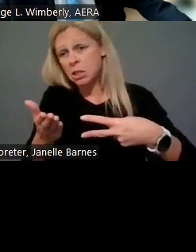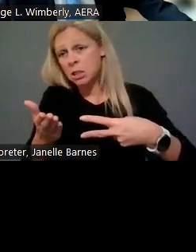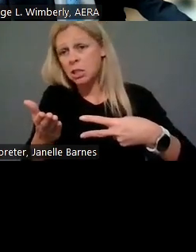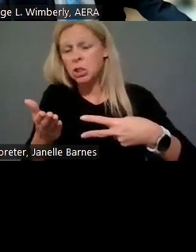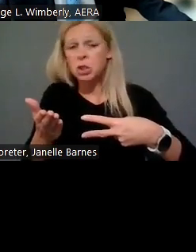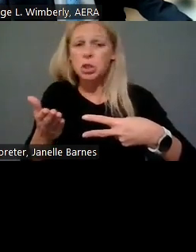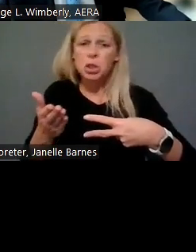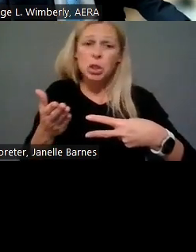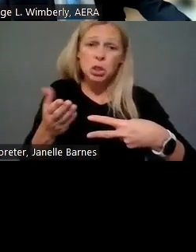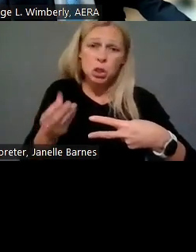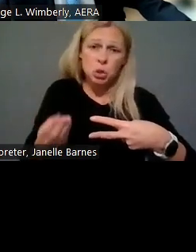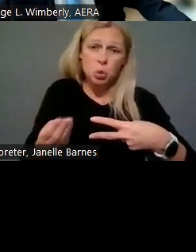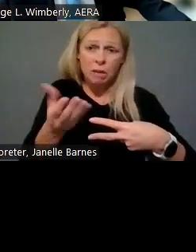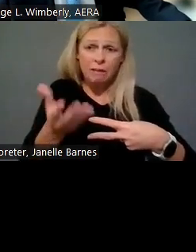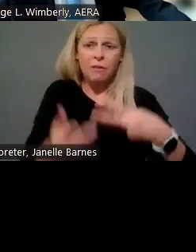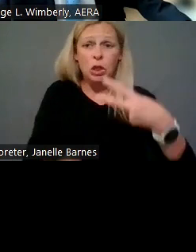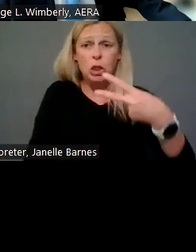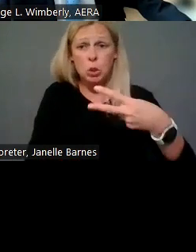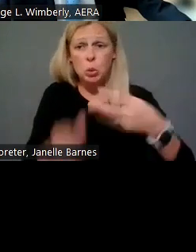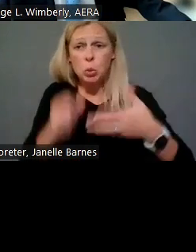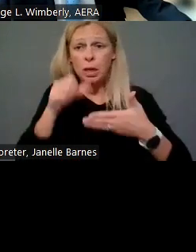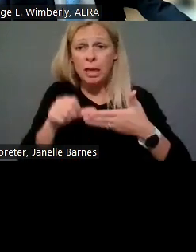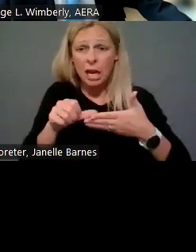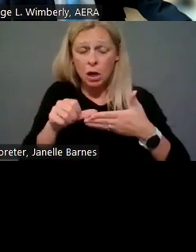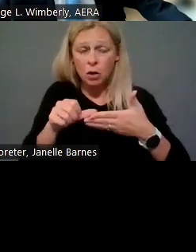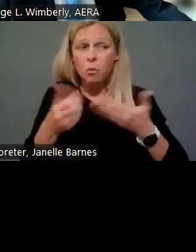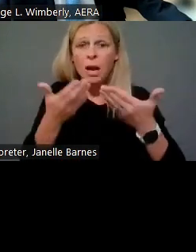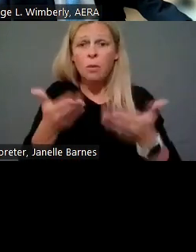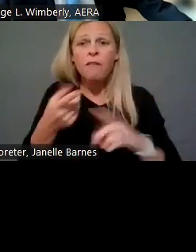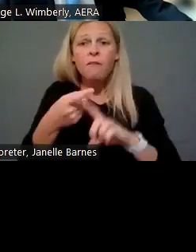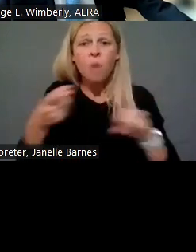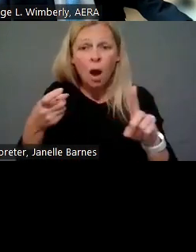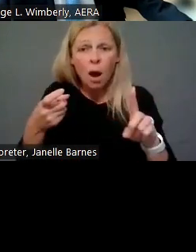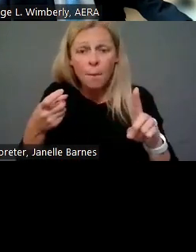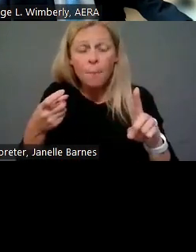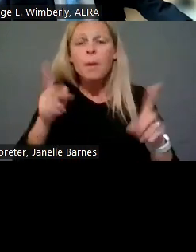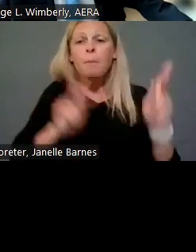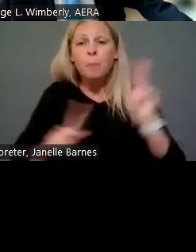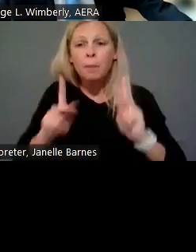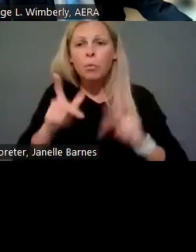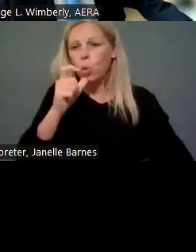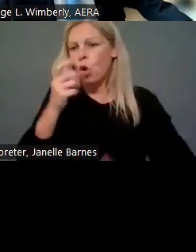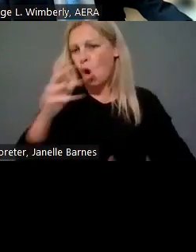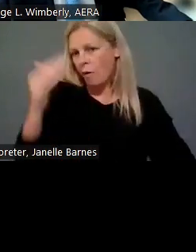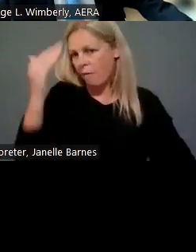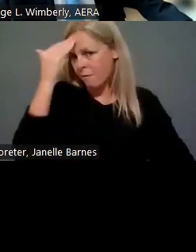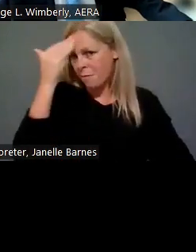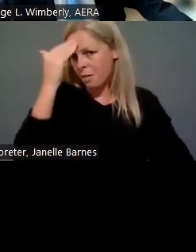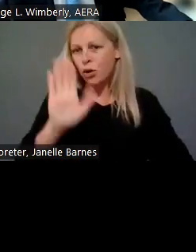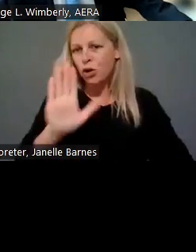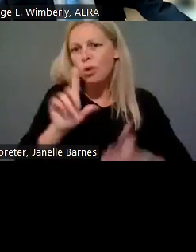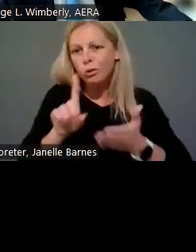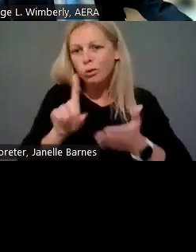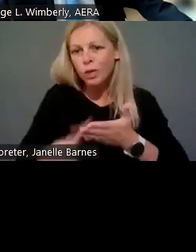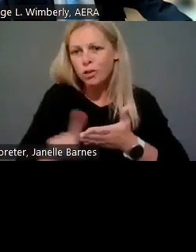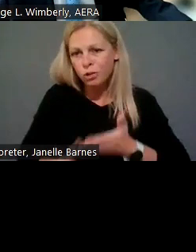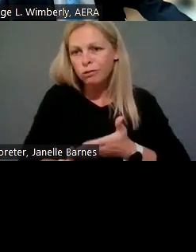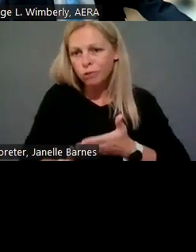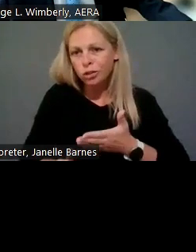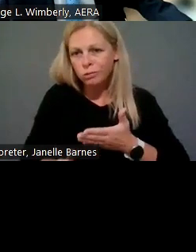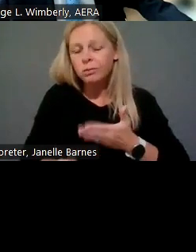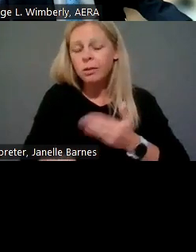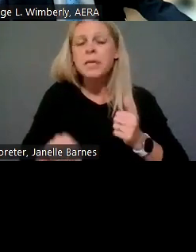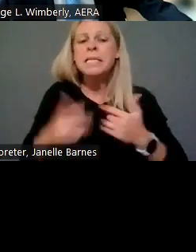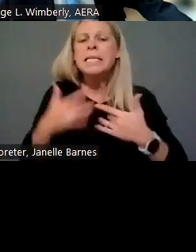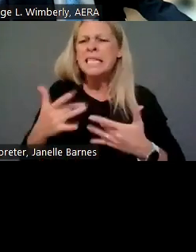request letters of recommendation from people who are familiar with your research. Usually, these are